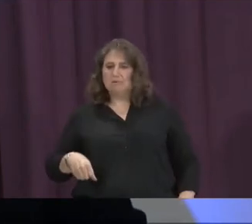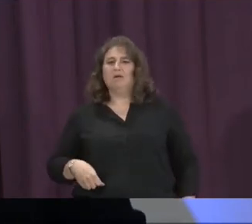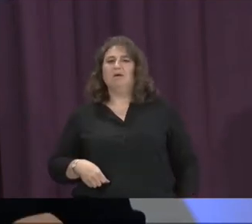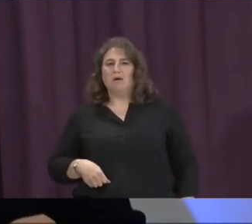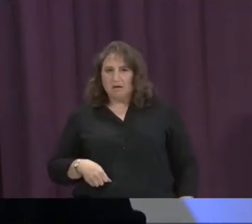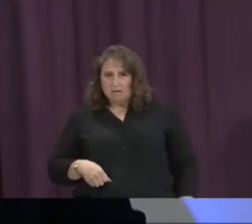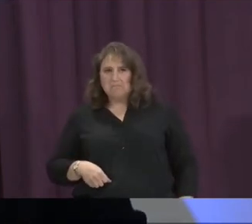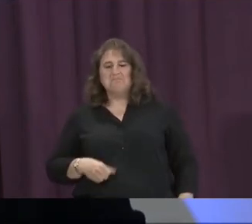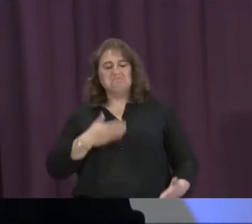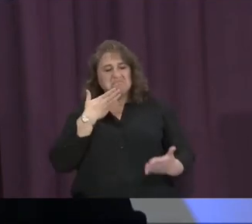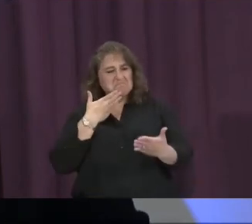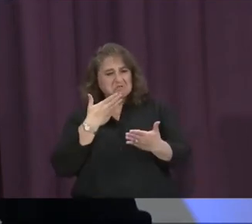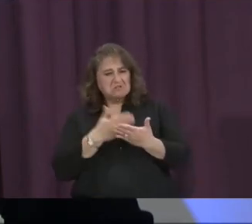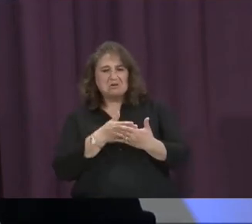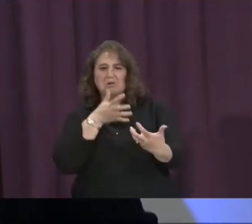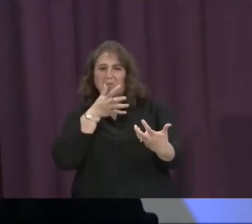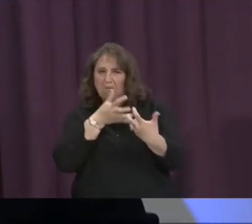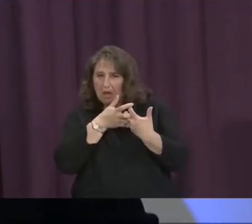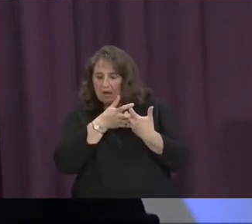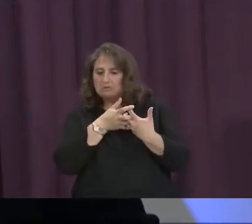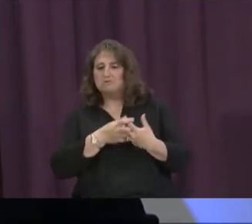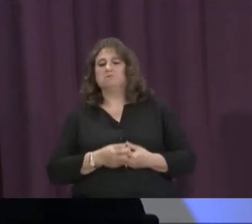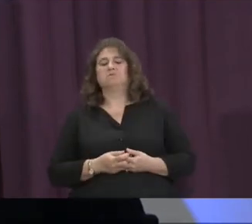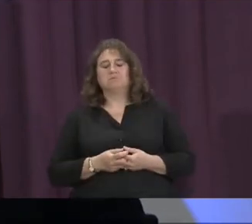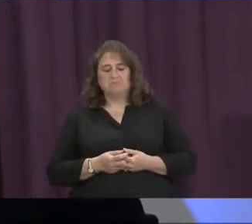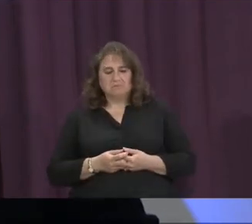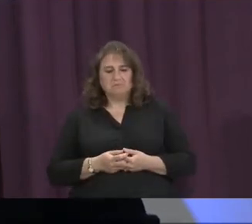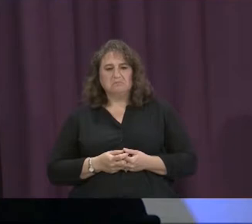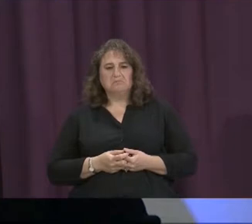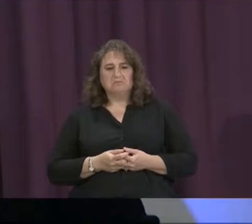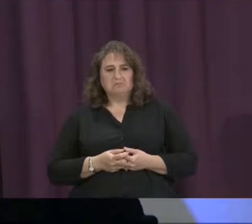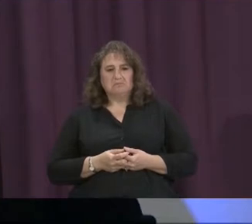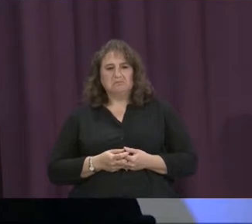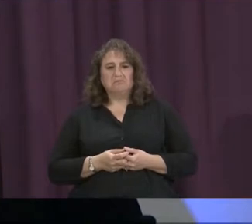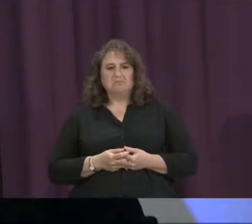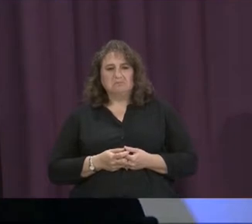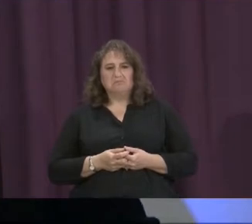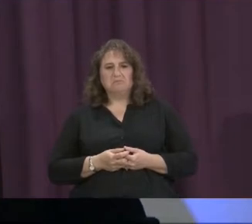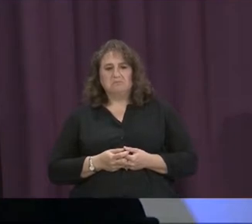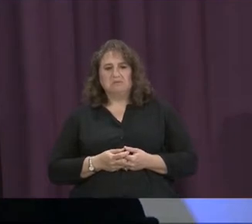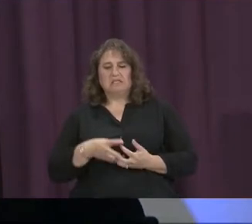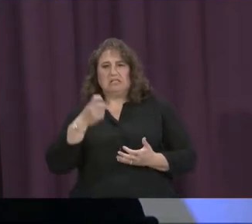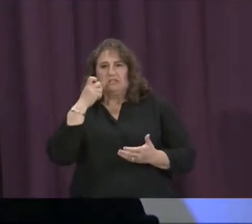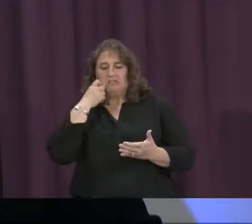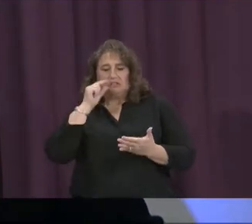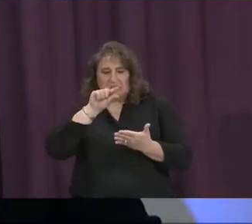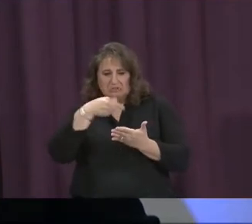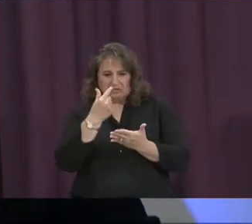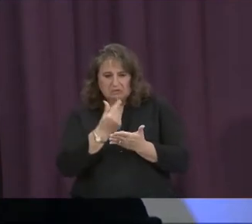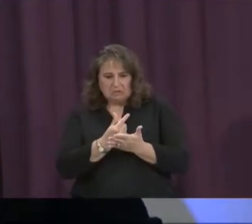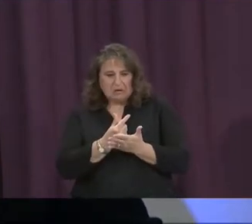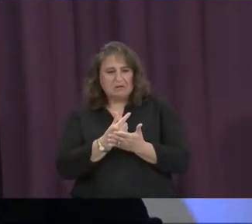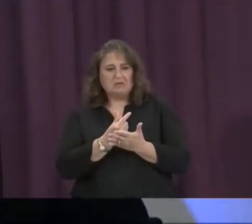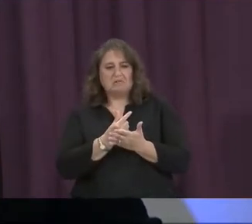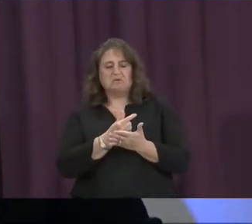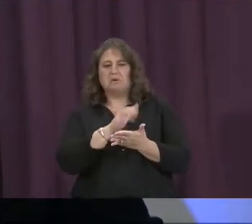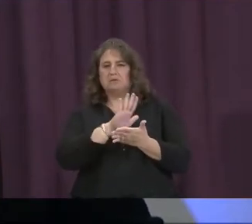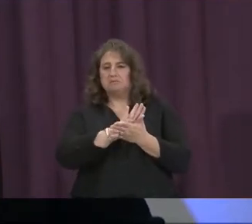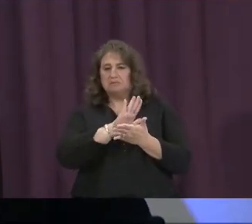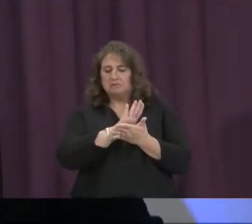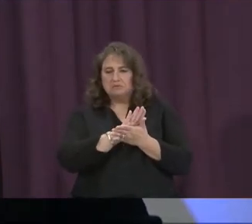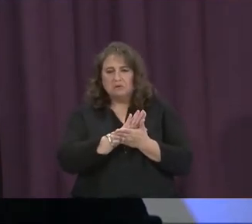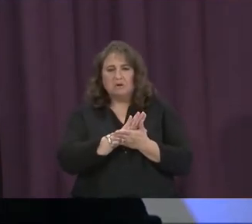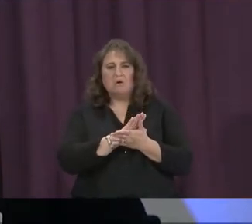know, maybe they are good. know, maybe, you know, maybe they've, you know, just gotten through school and they're ready to get, you know,